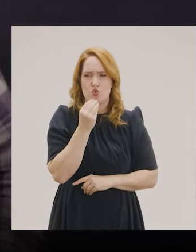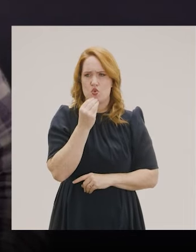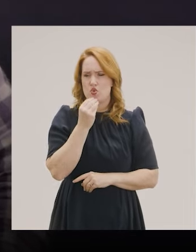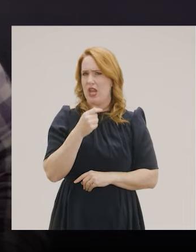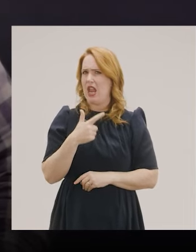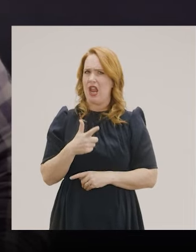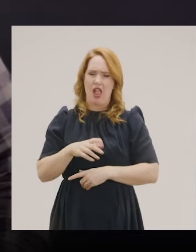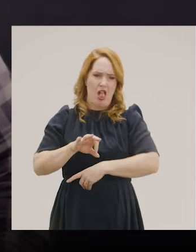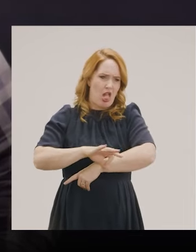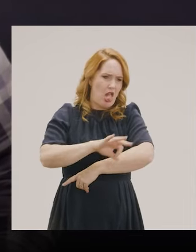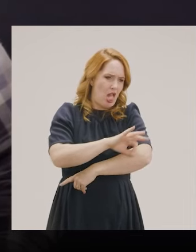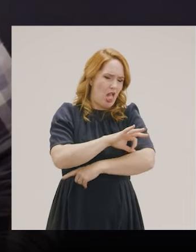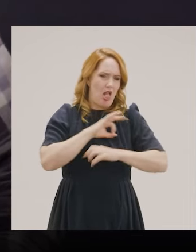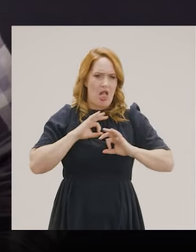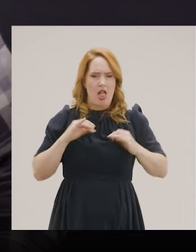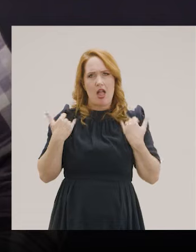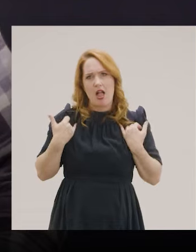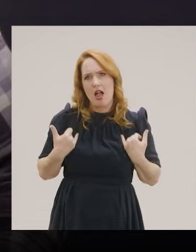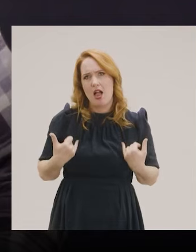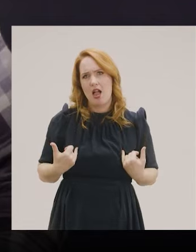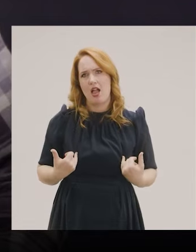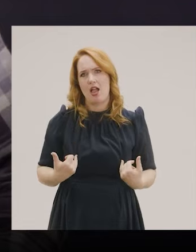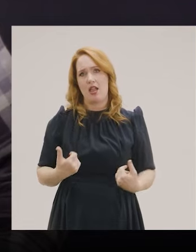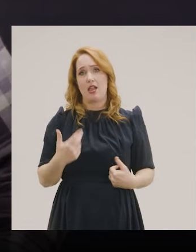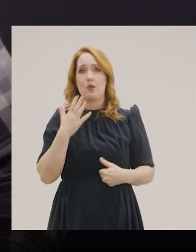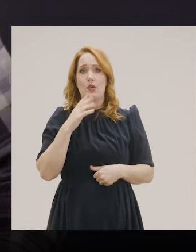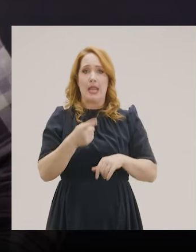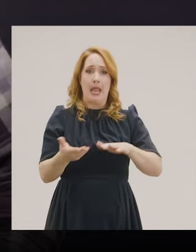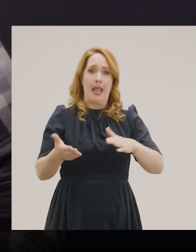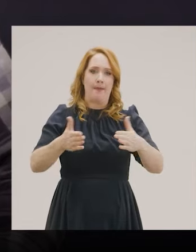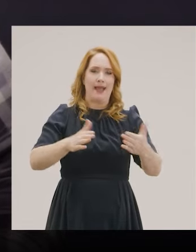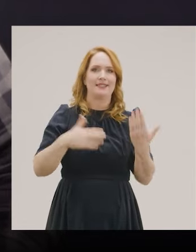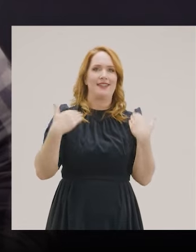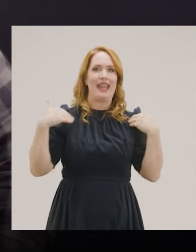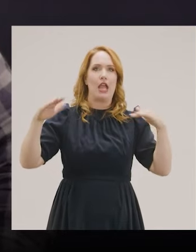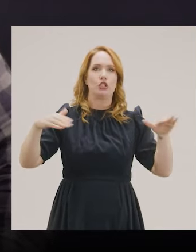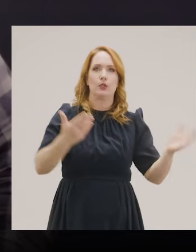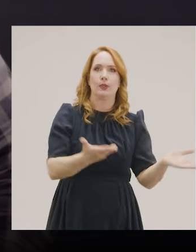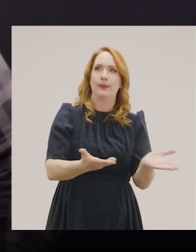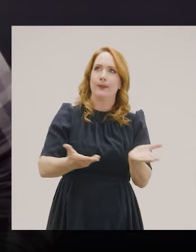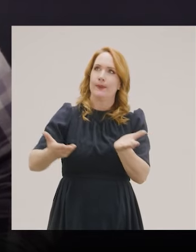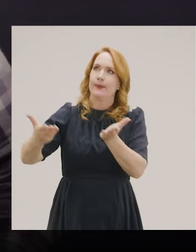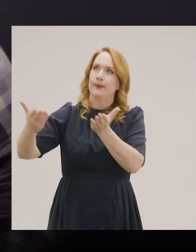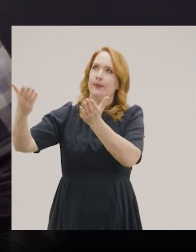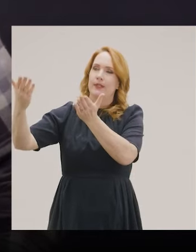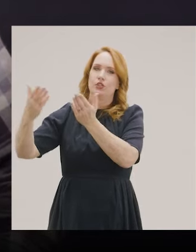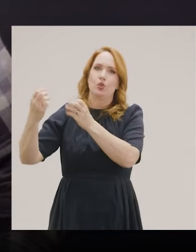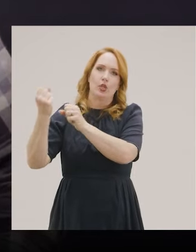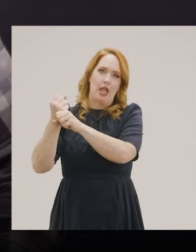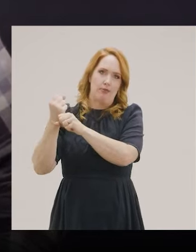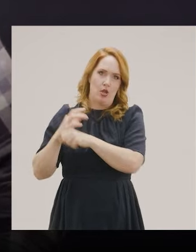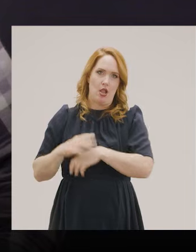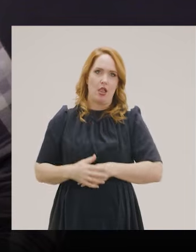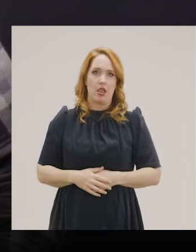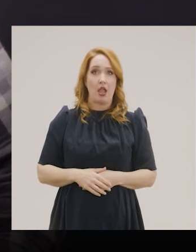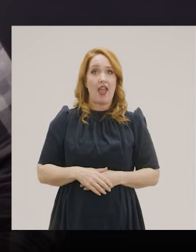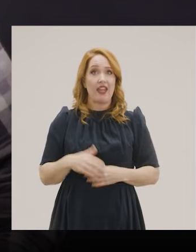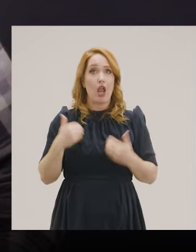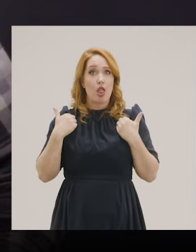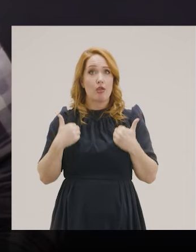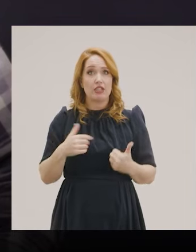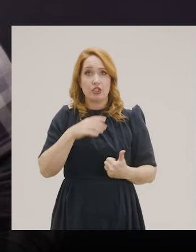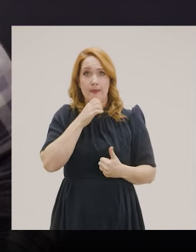came and licked his sores. The time came when the beggar died and the angels carried him to Abraham's side. The rich man also died